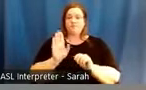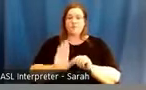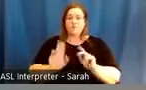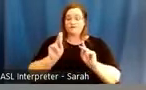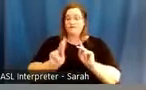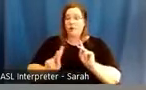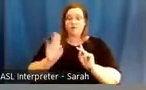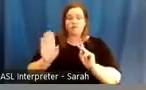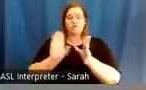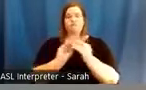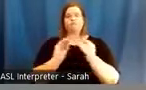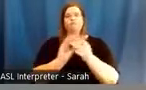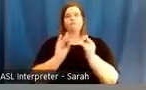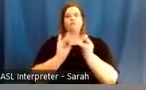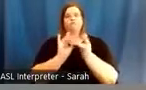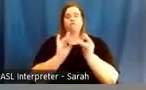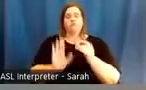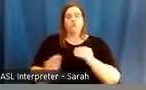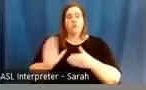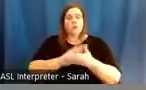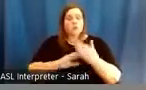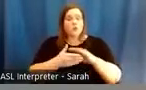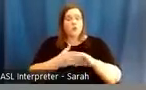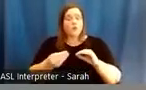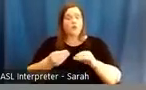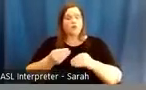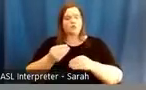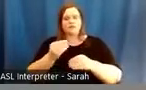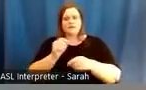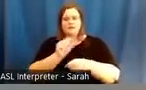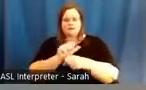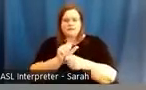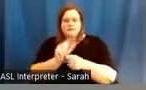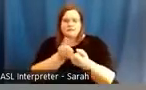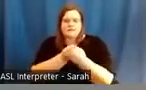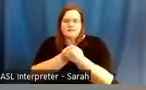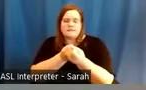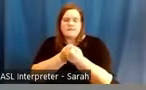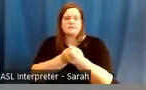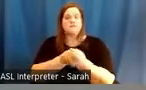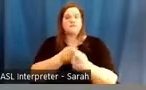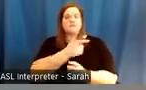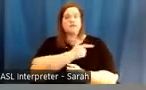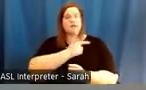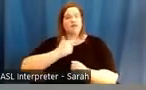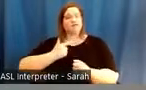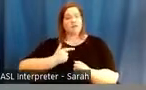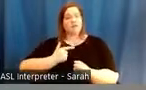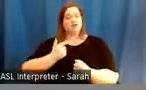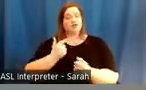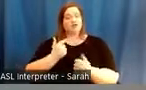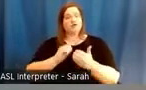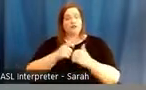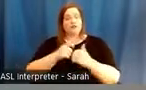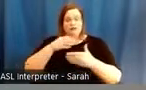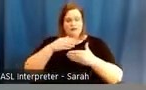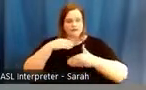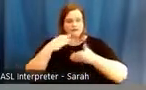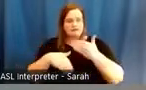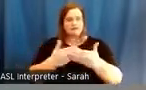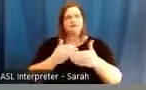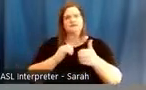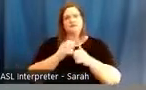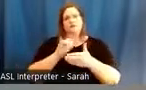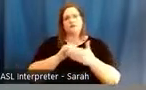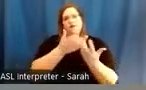story, working with the legislature to push the needs forward is how that gets done.